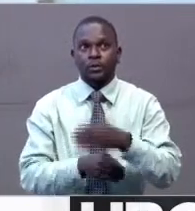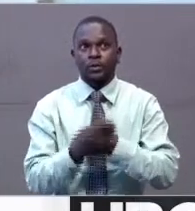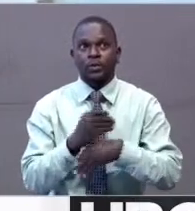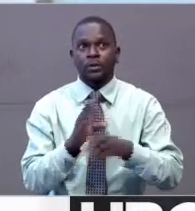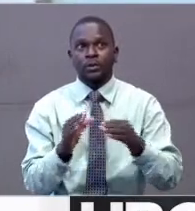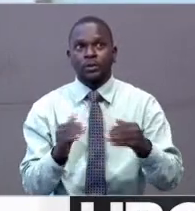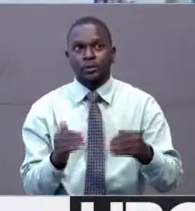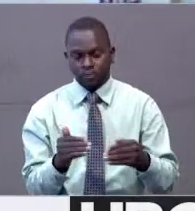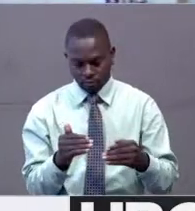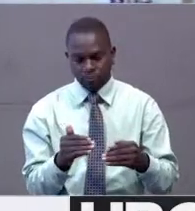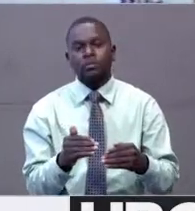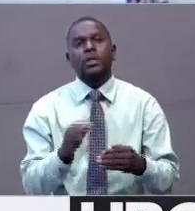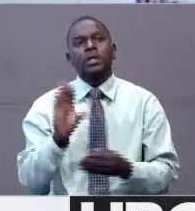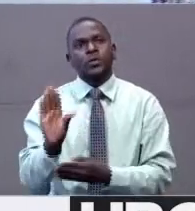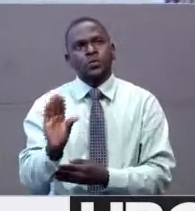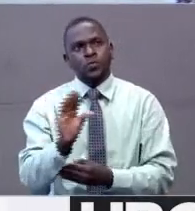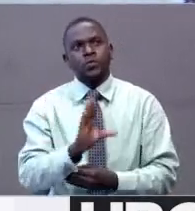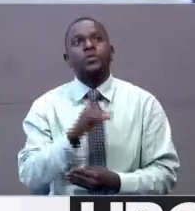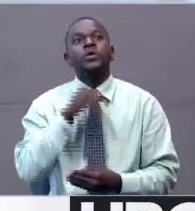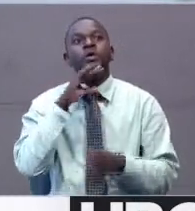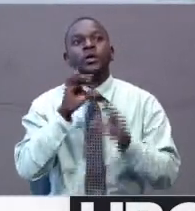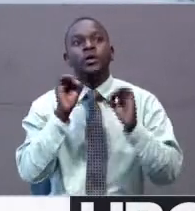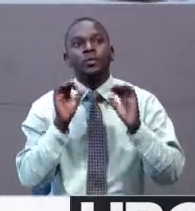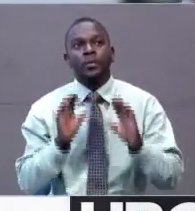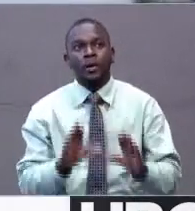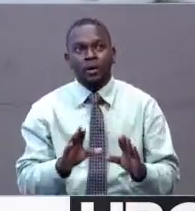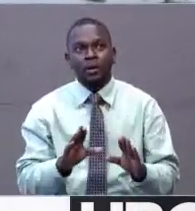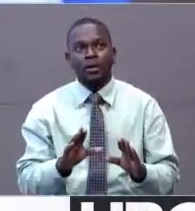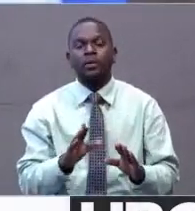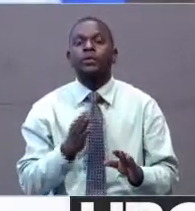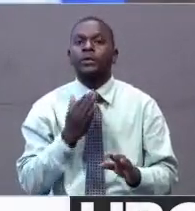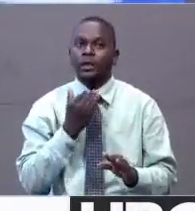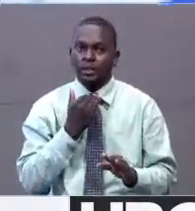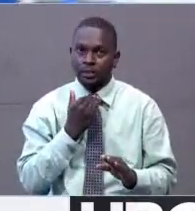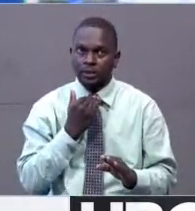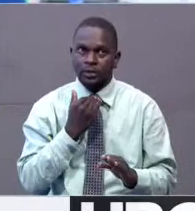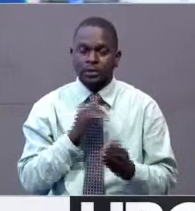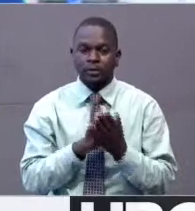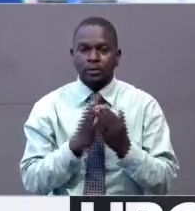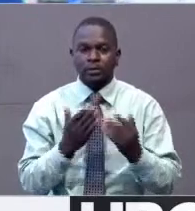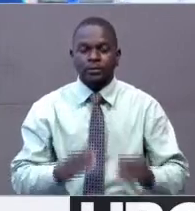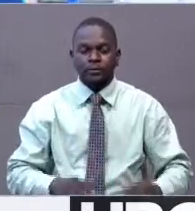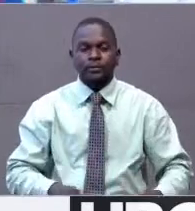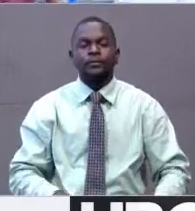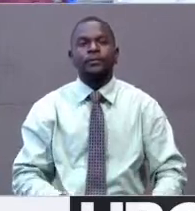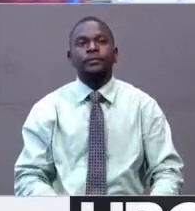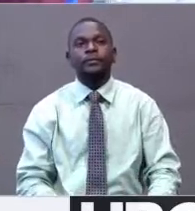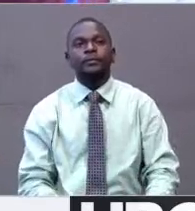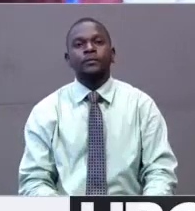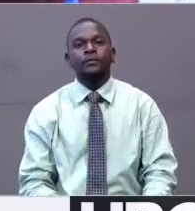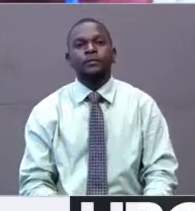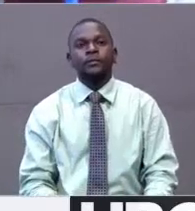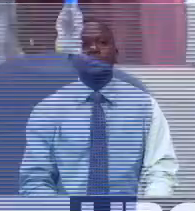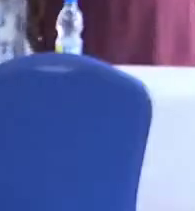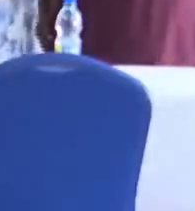disabilities, since their grant is not sufficient for all their needs. Sandra Kahunde, UBC